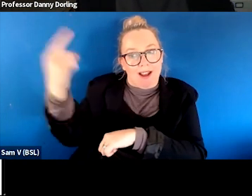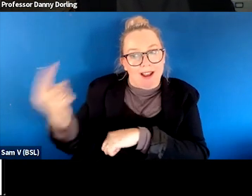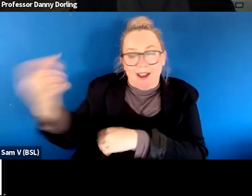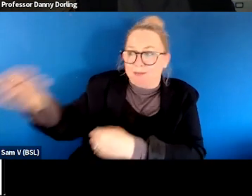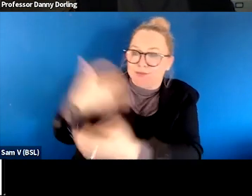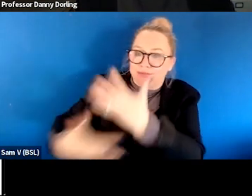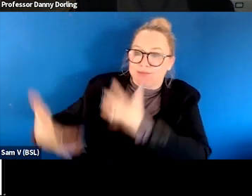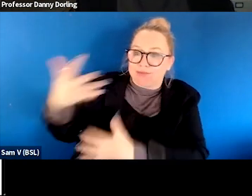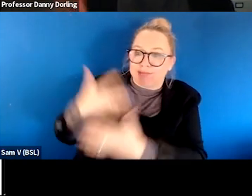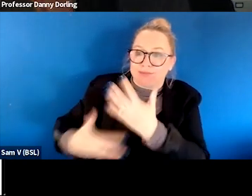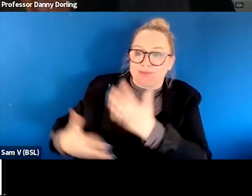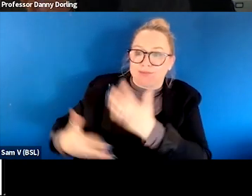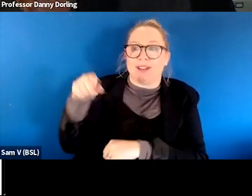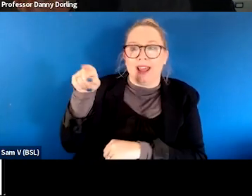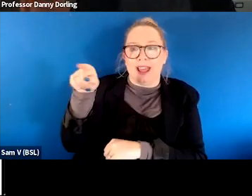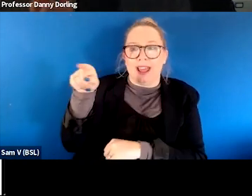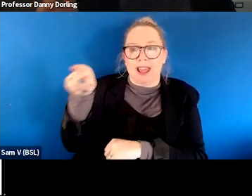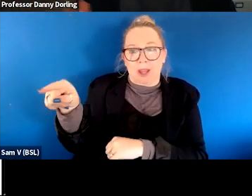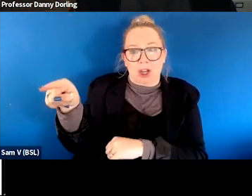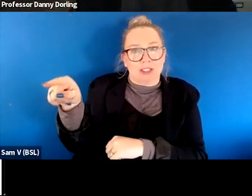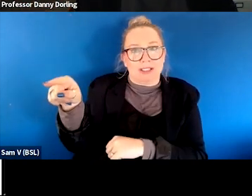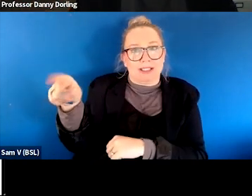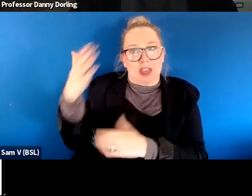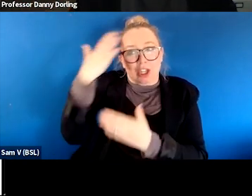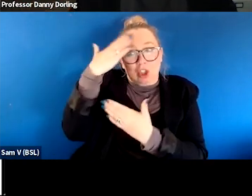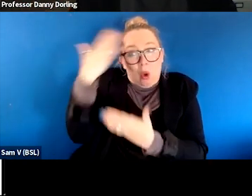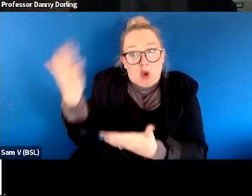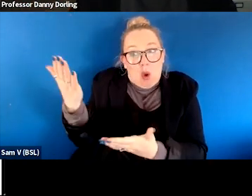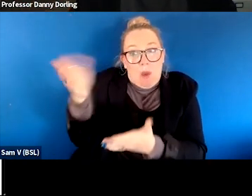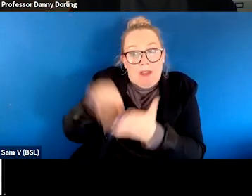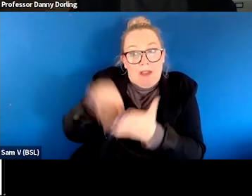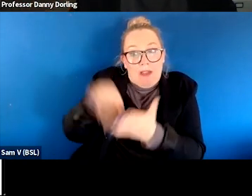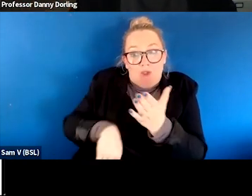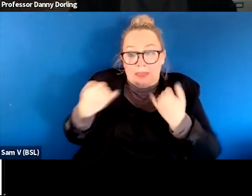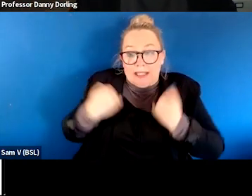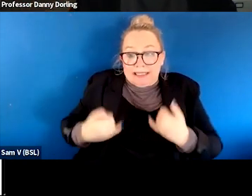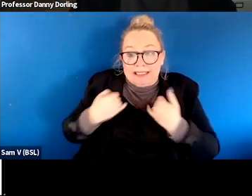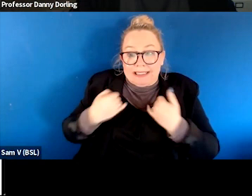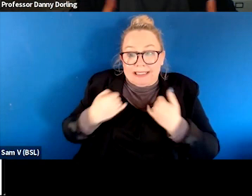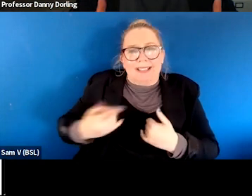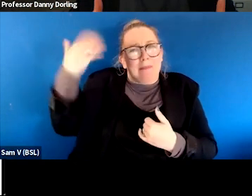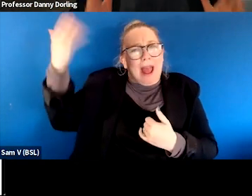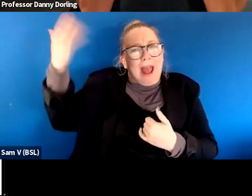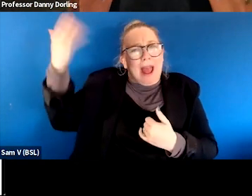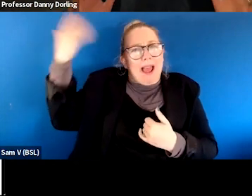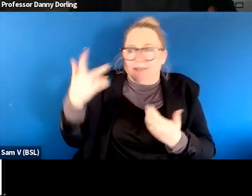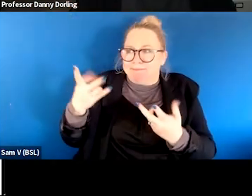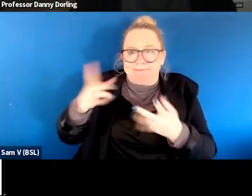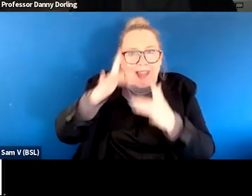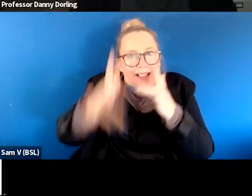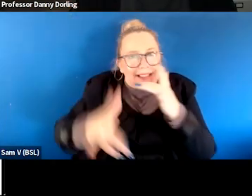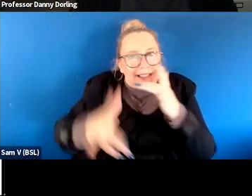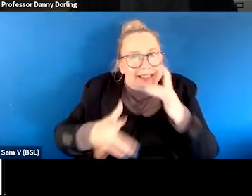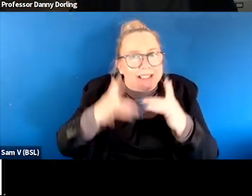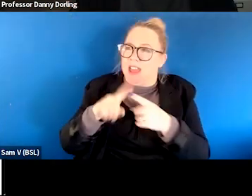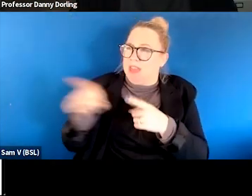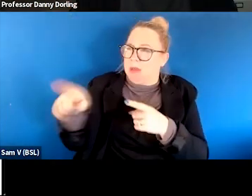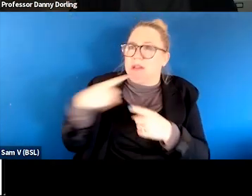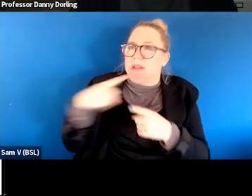what the weather was like, because they never knew where the disease was coming from. Was it unusual? Was there thunder? Amazing